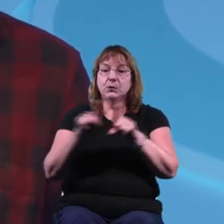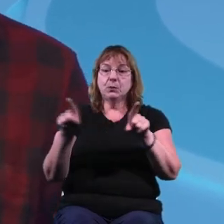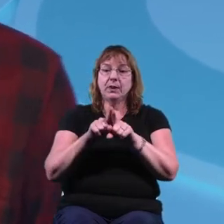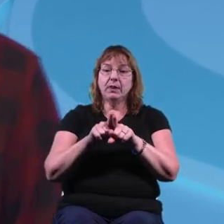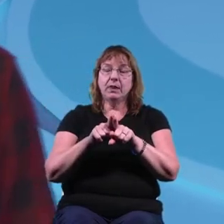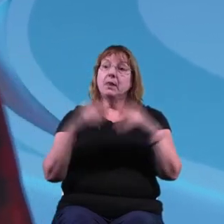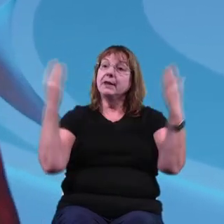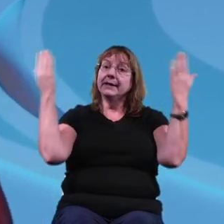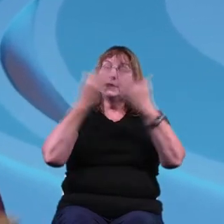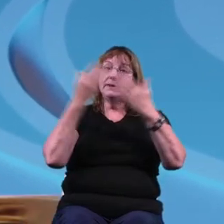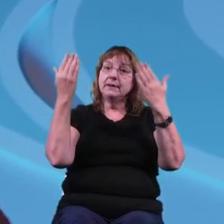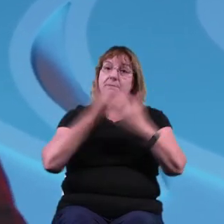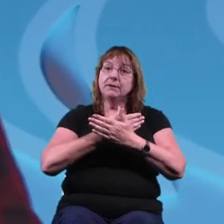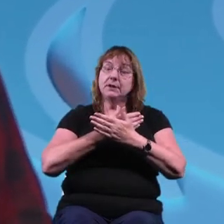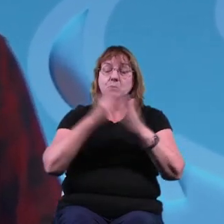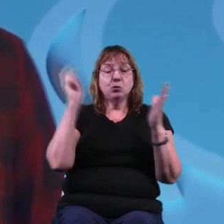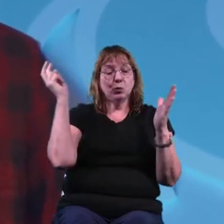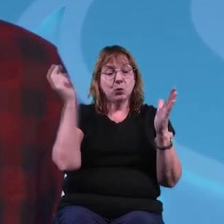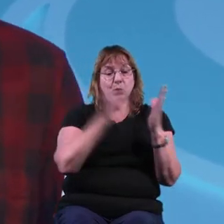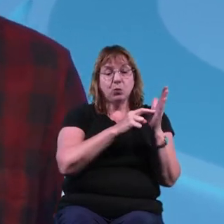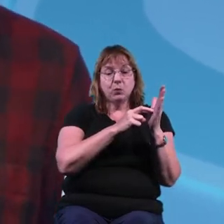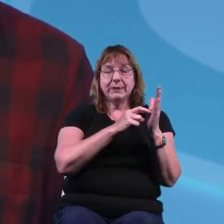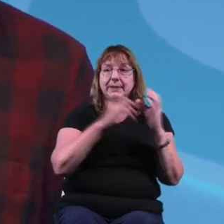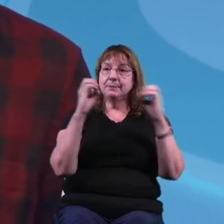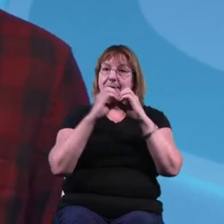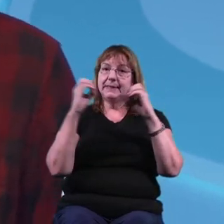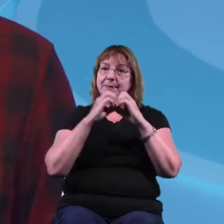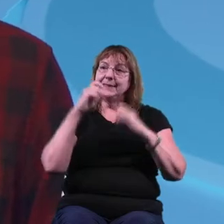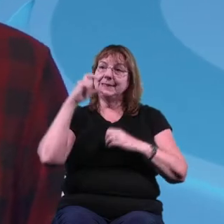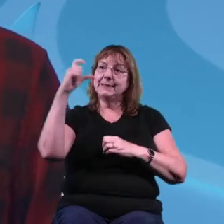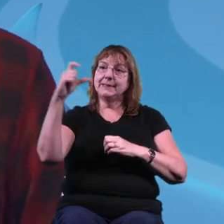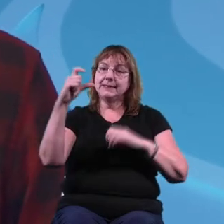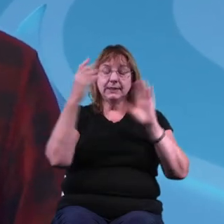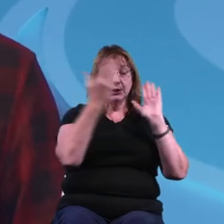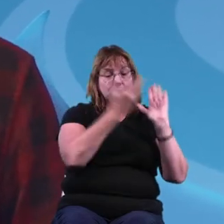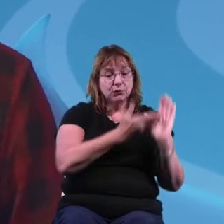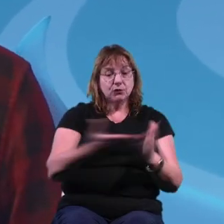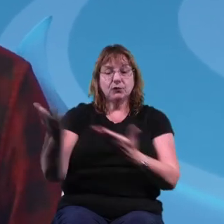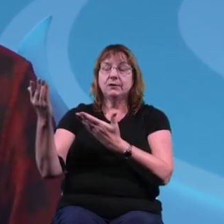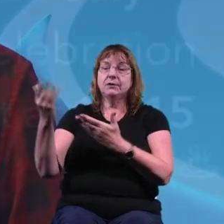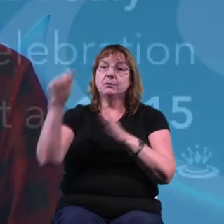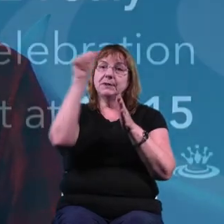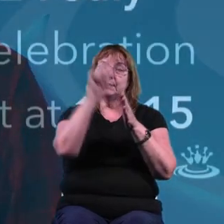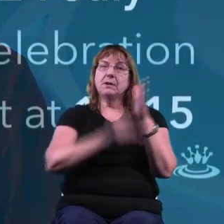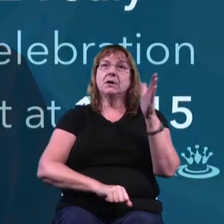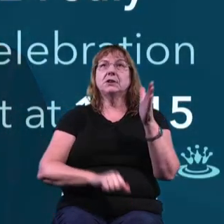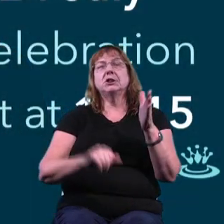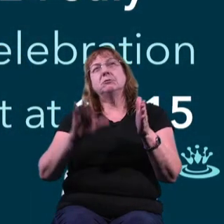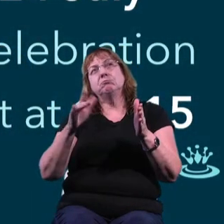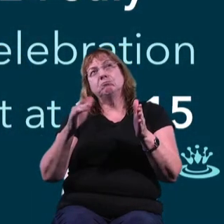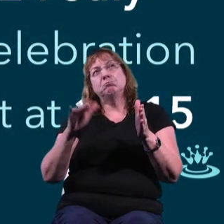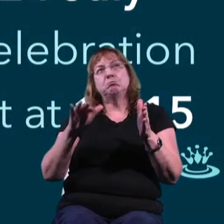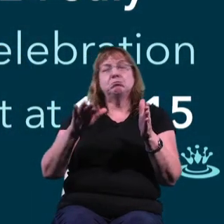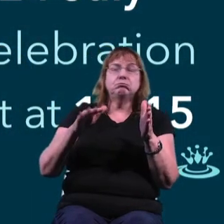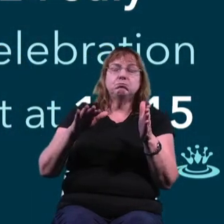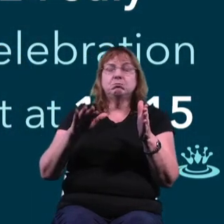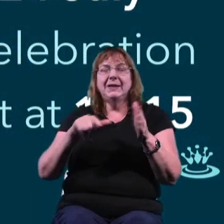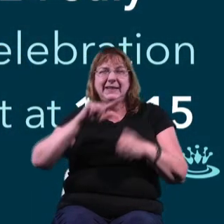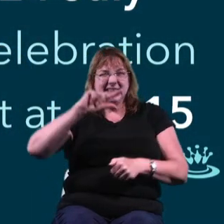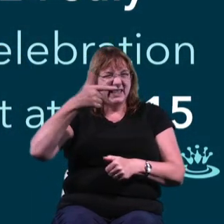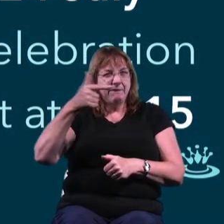evening, we're recording the BBC service, so we'll be in here, but we'll be starting just a little earlier at the time